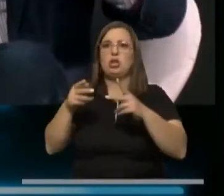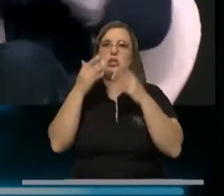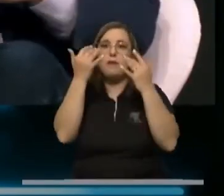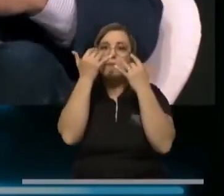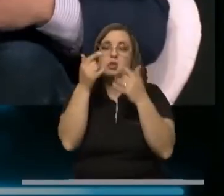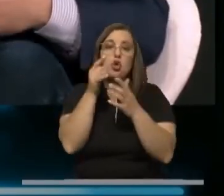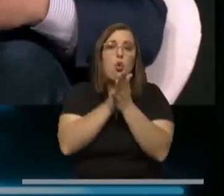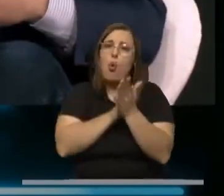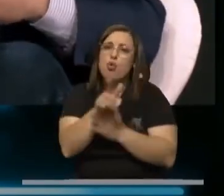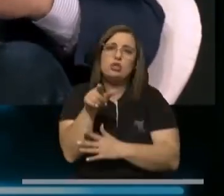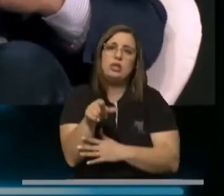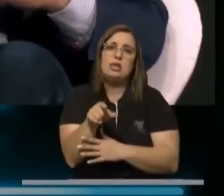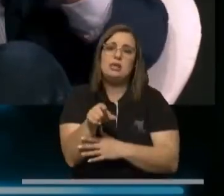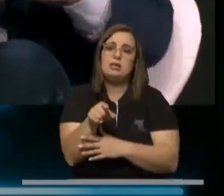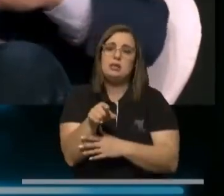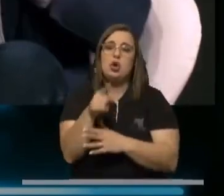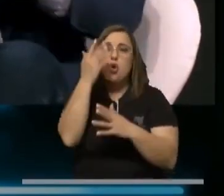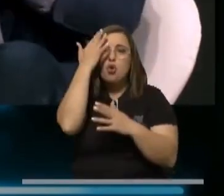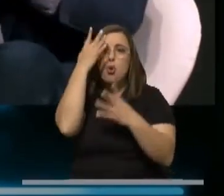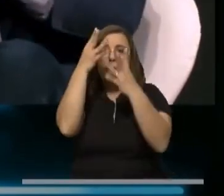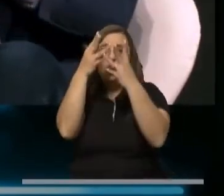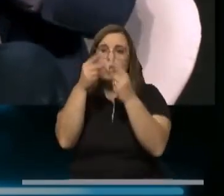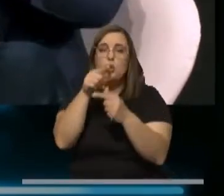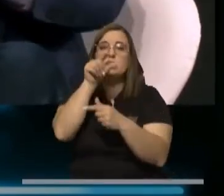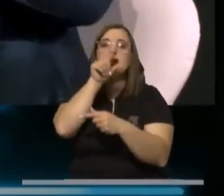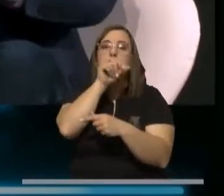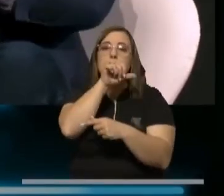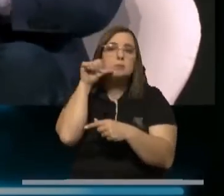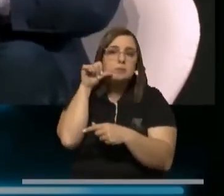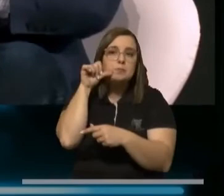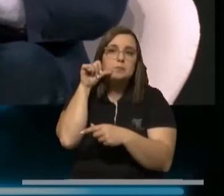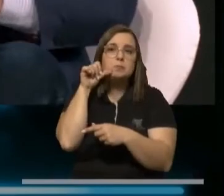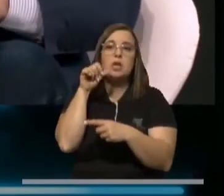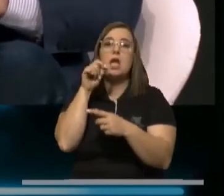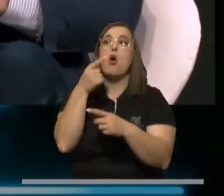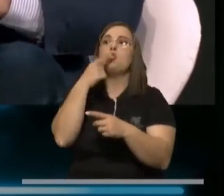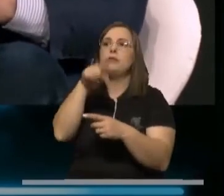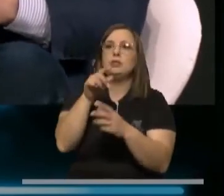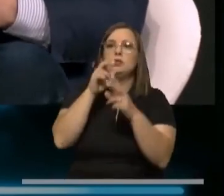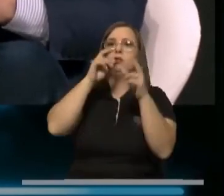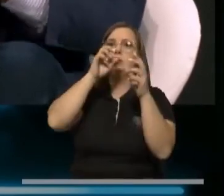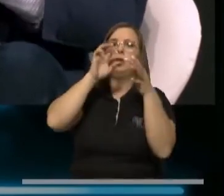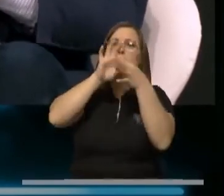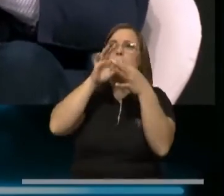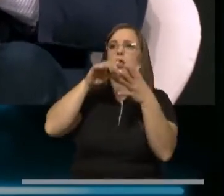in its information strategies, uses this a lot. So the number of Twitter